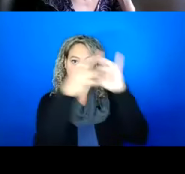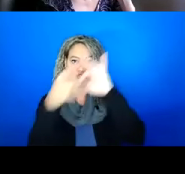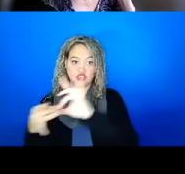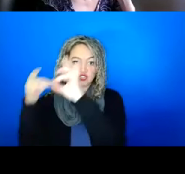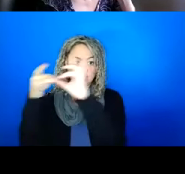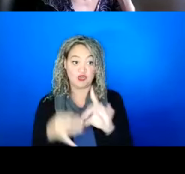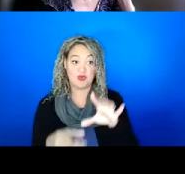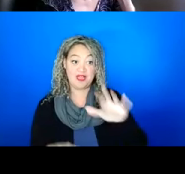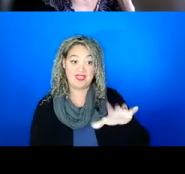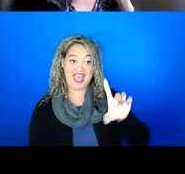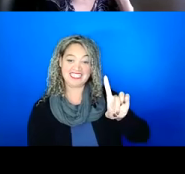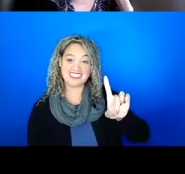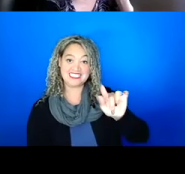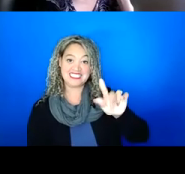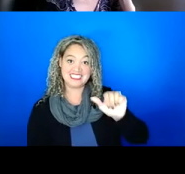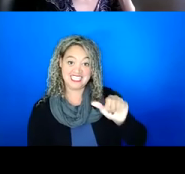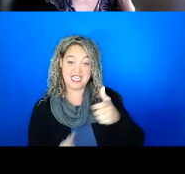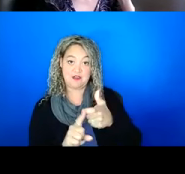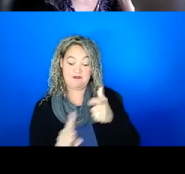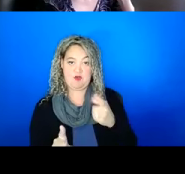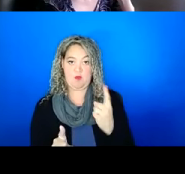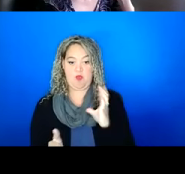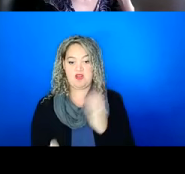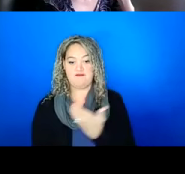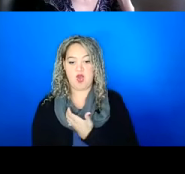circles, one of our